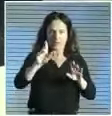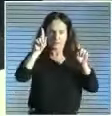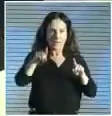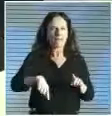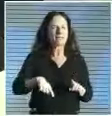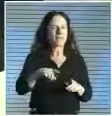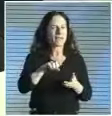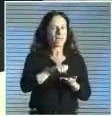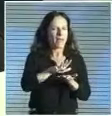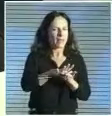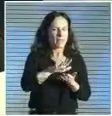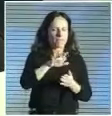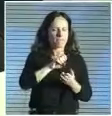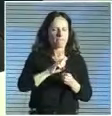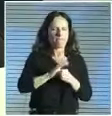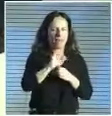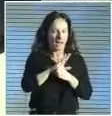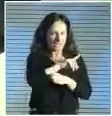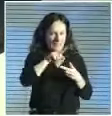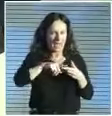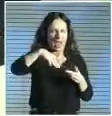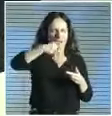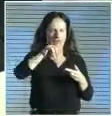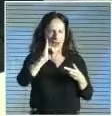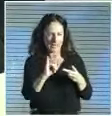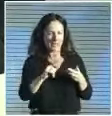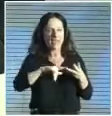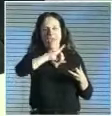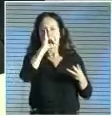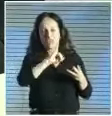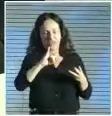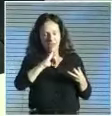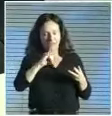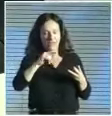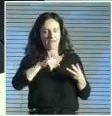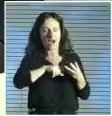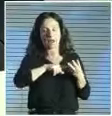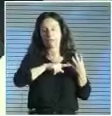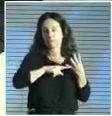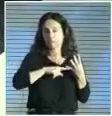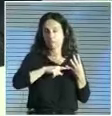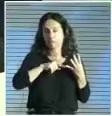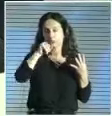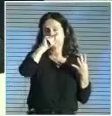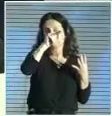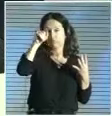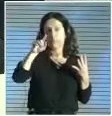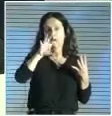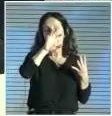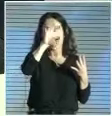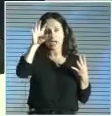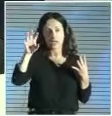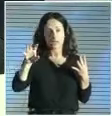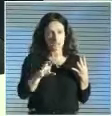Verde, in destination looked by the Italian clients, and also the international division, which is